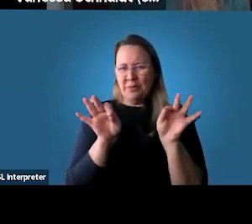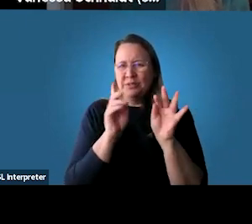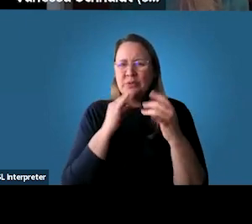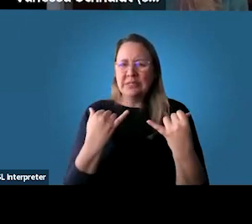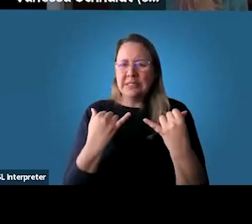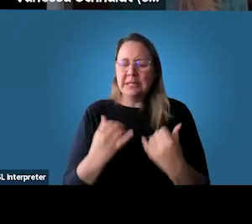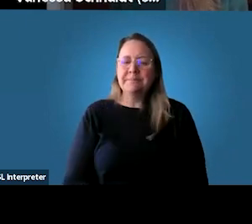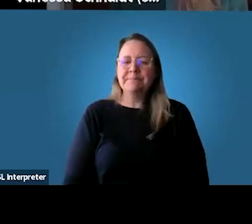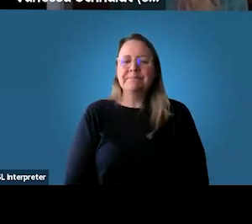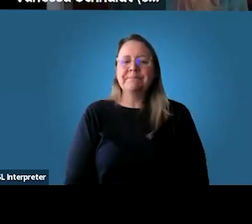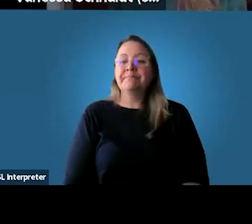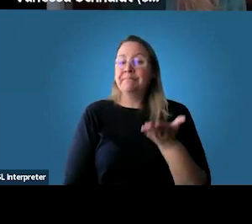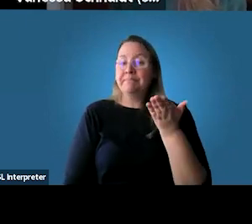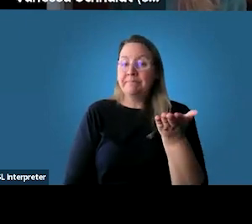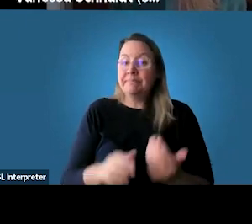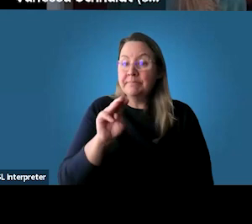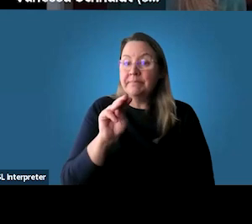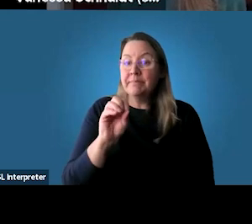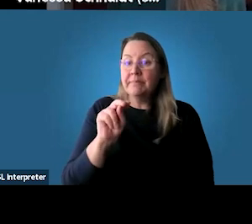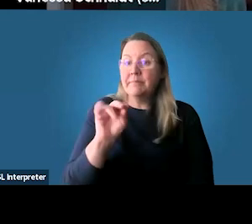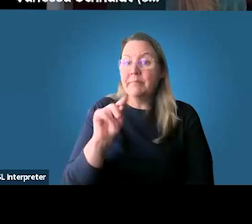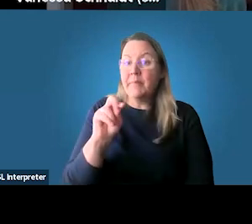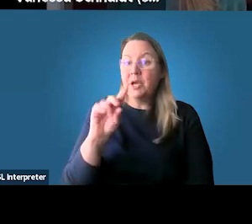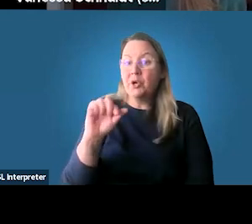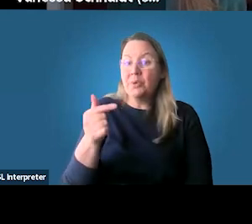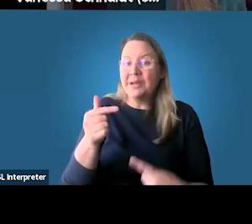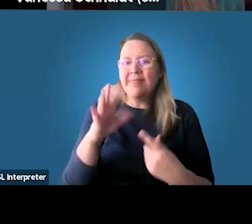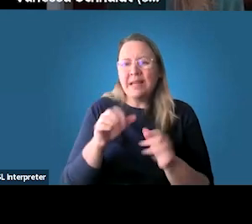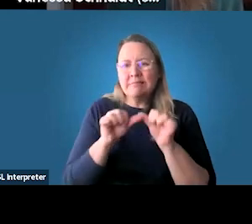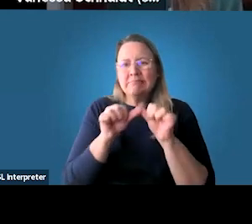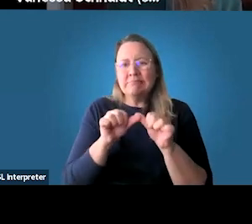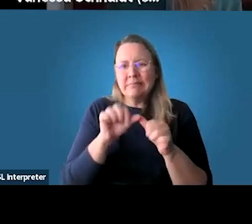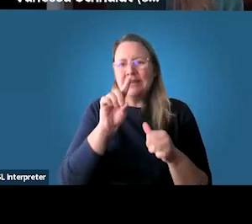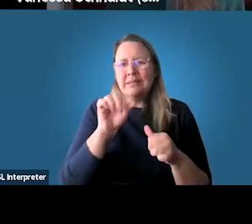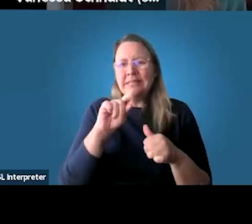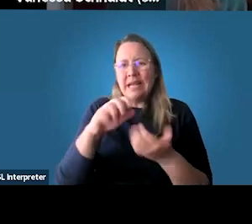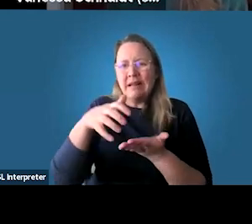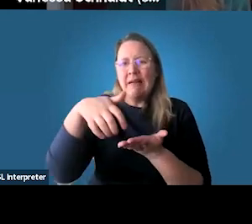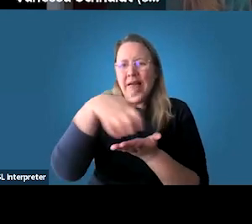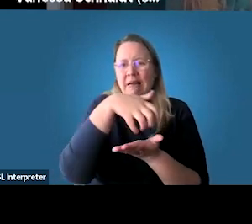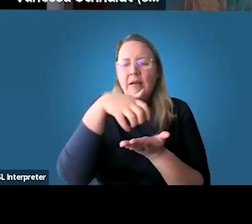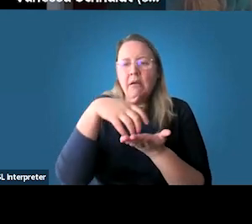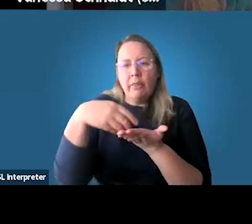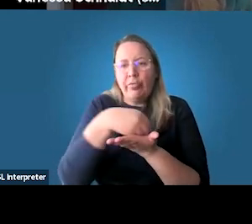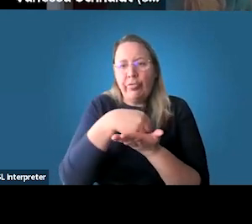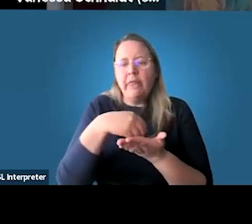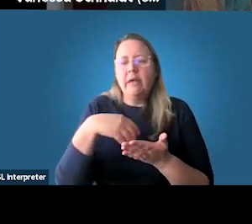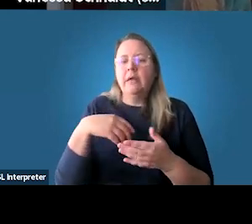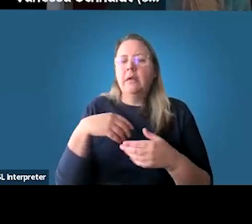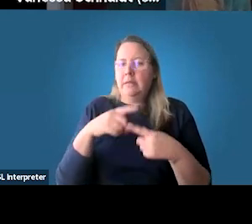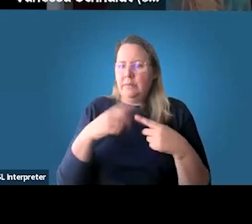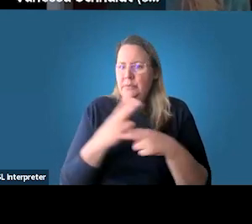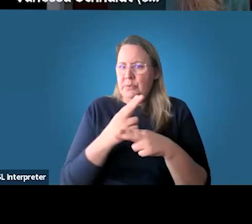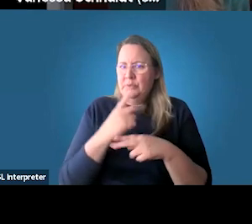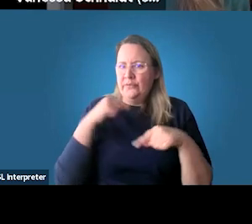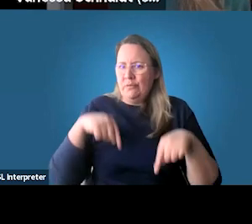today. Monitoring is ongoing data collection. You'll hear me use that term throughout the conversation